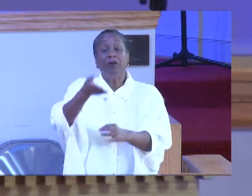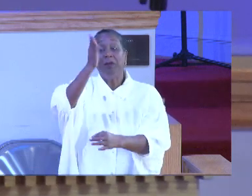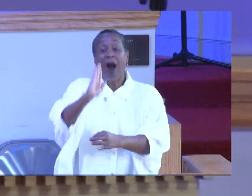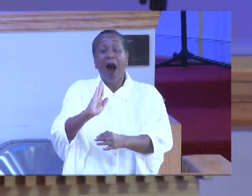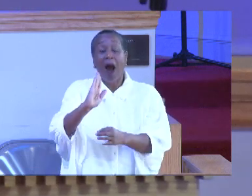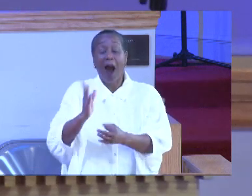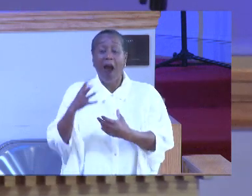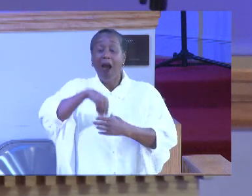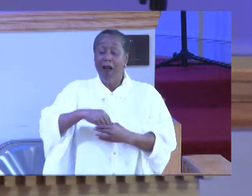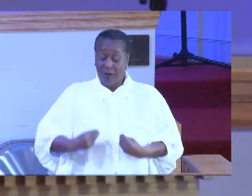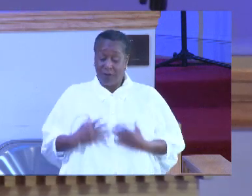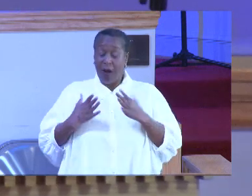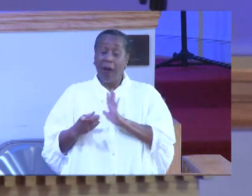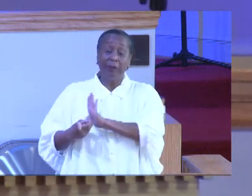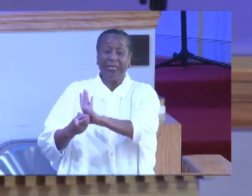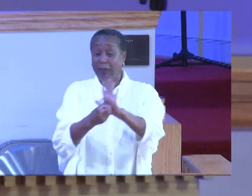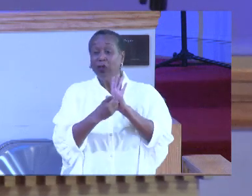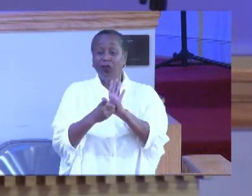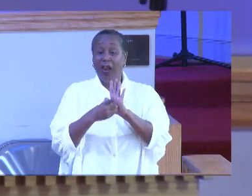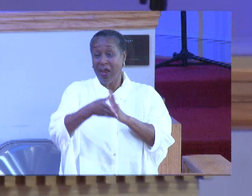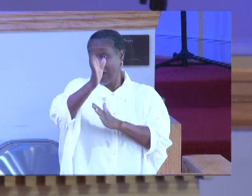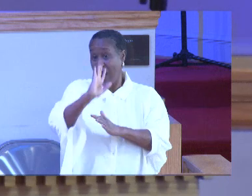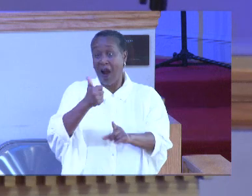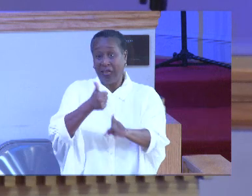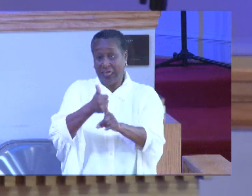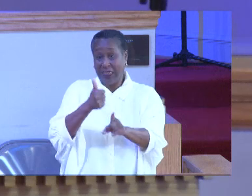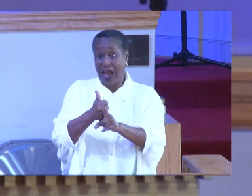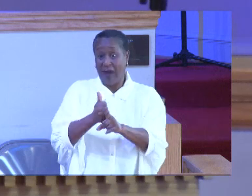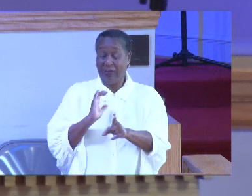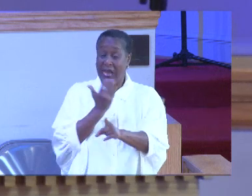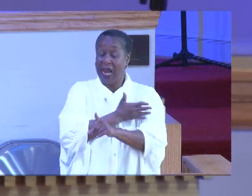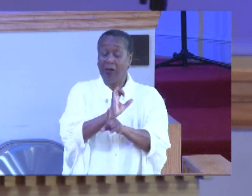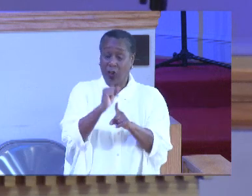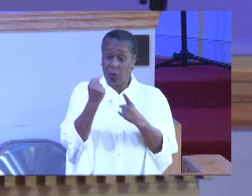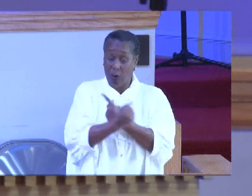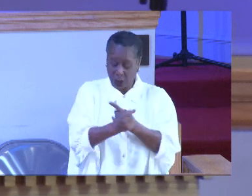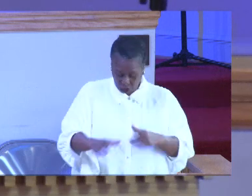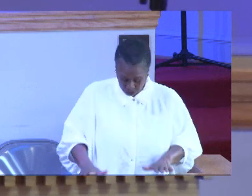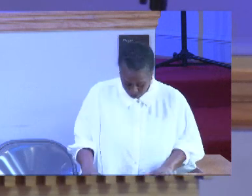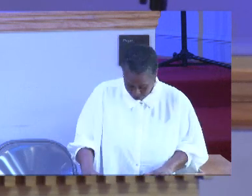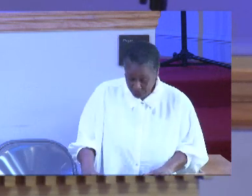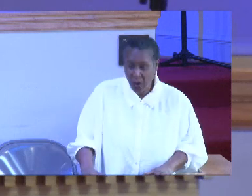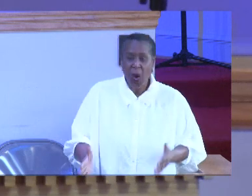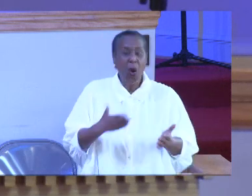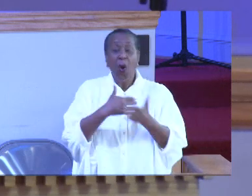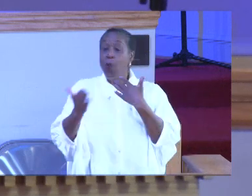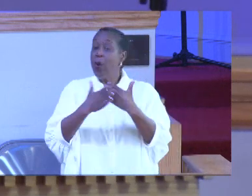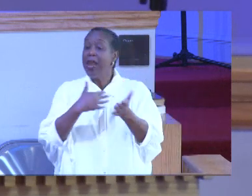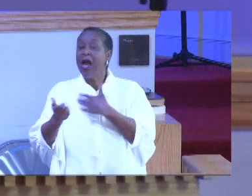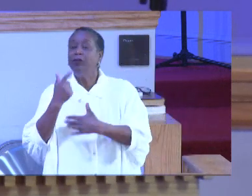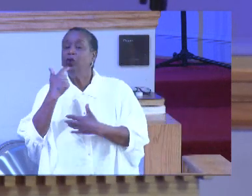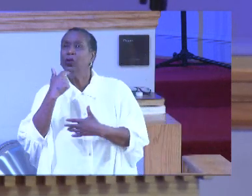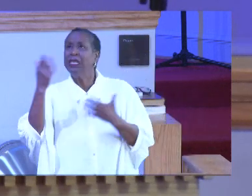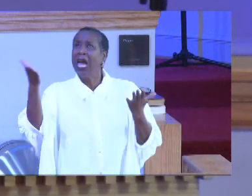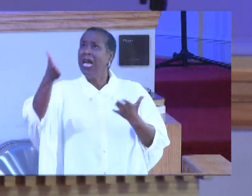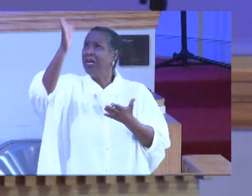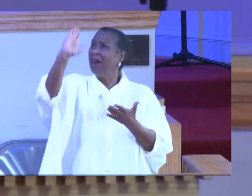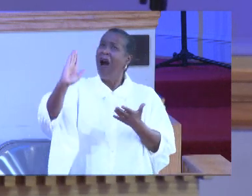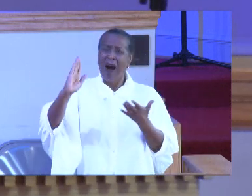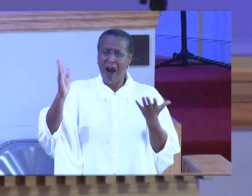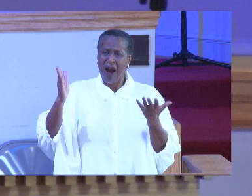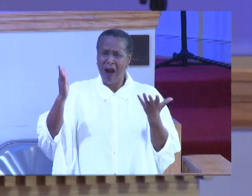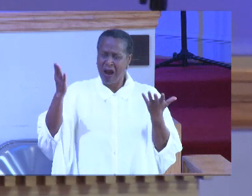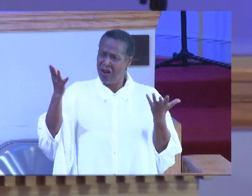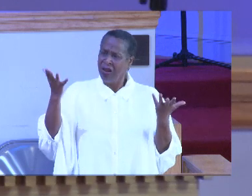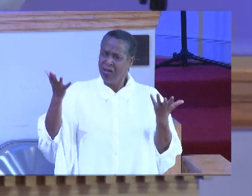from demonstrating God's self in some of our situations. Whenever you say God can't do something, that's